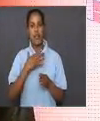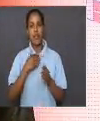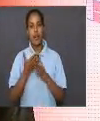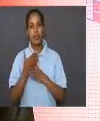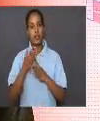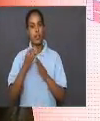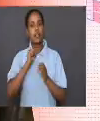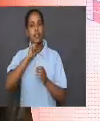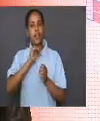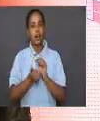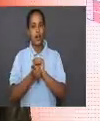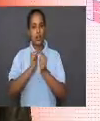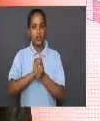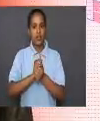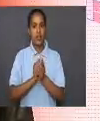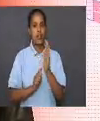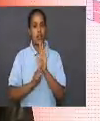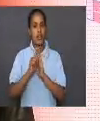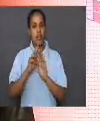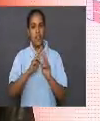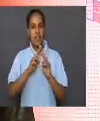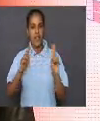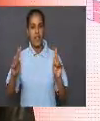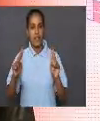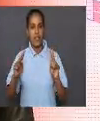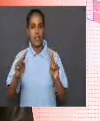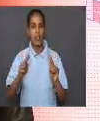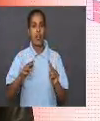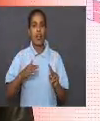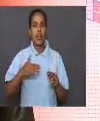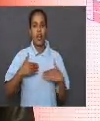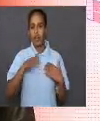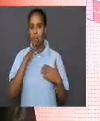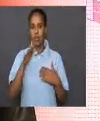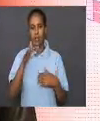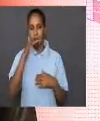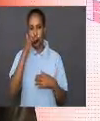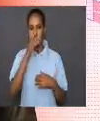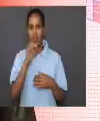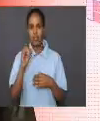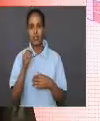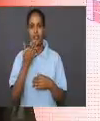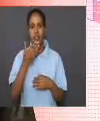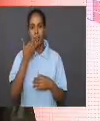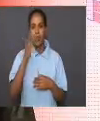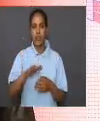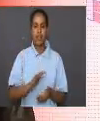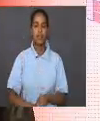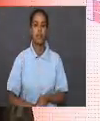goes rancid, it develops a very unappealing odor and flavor.